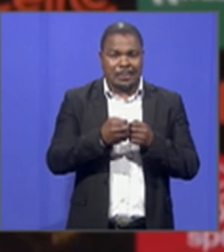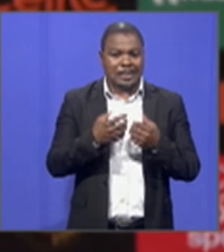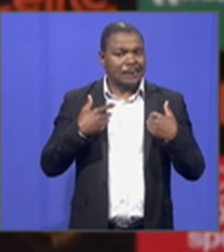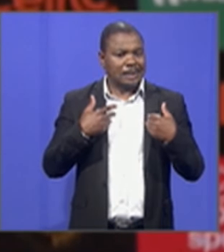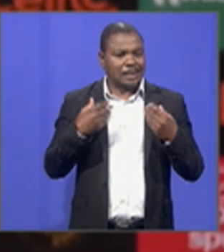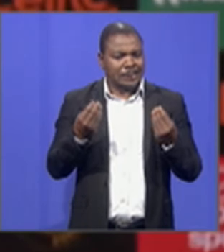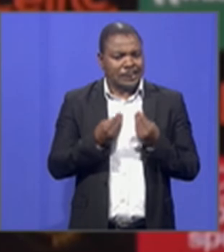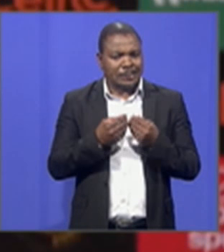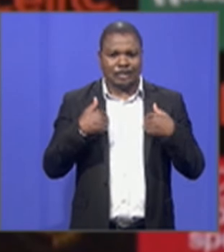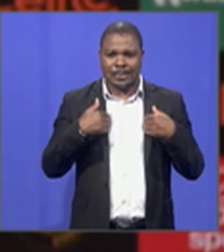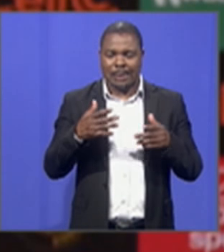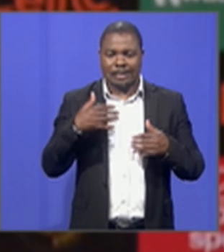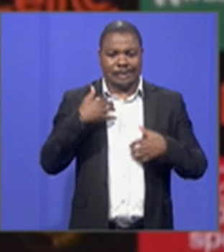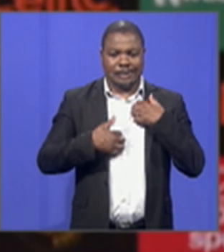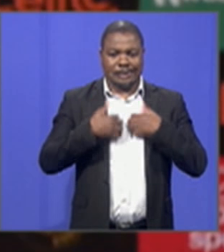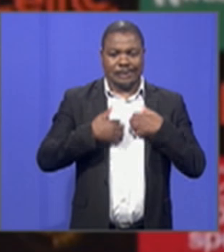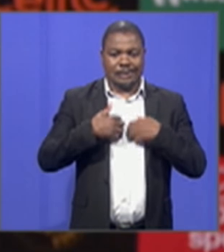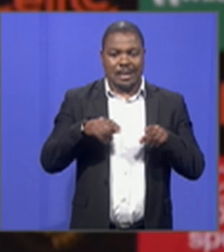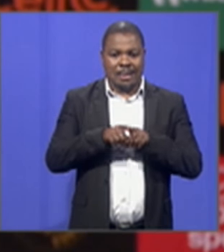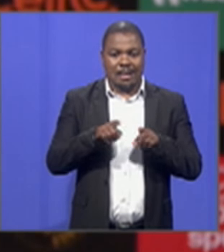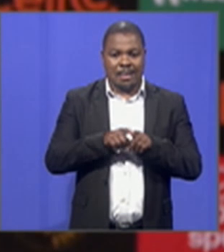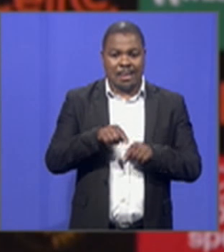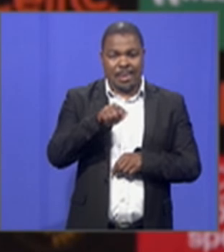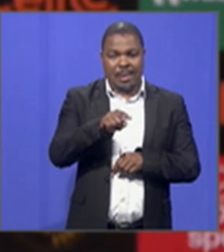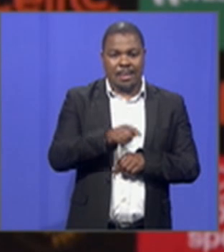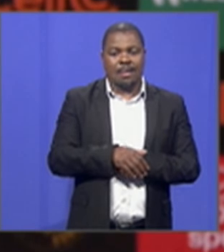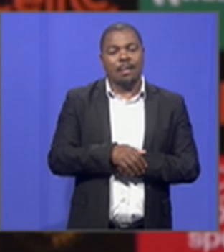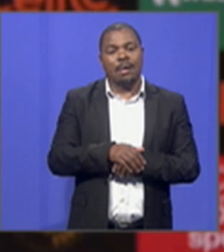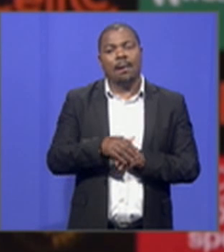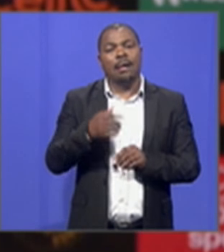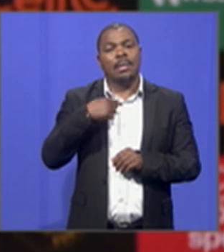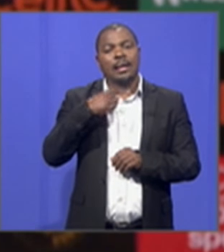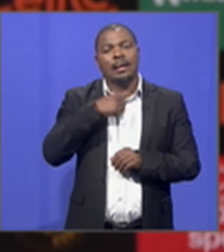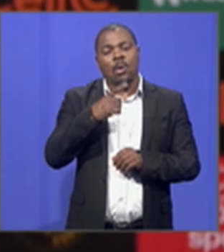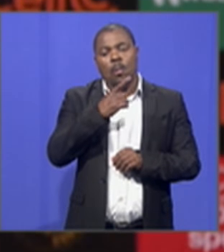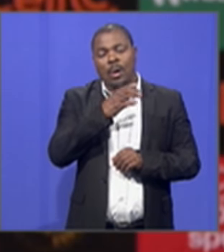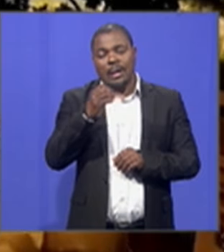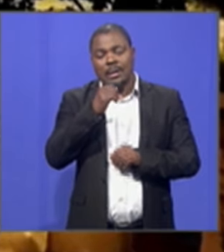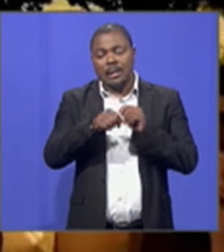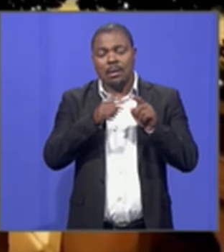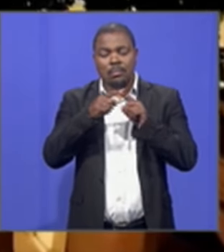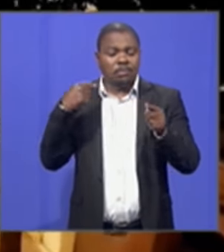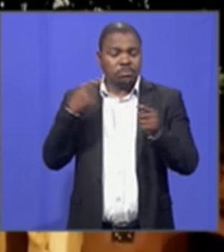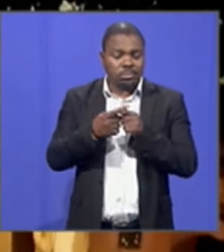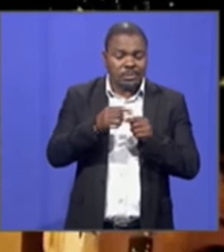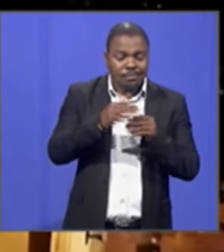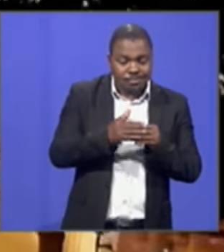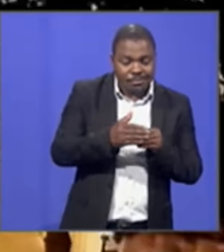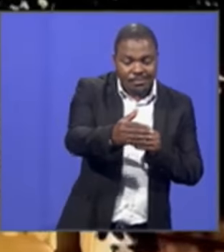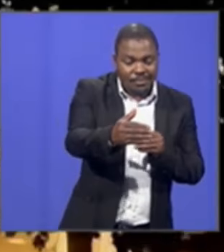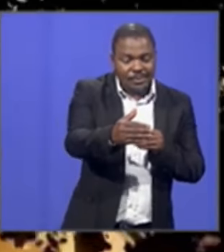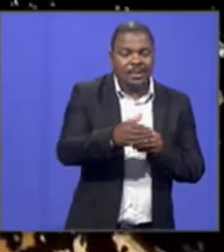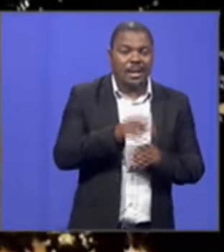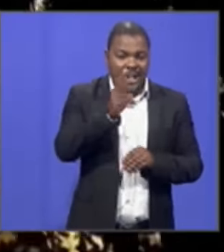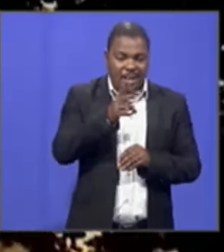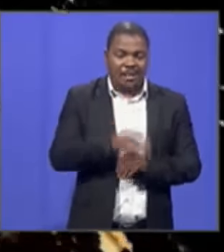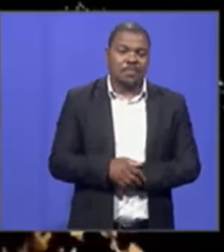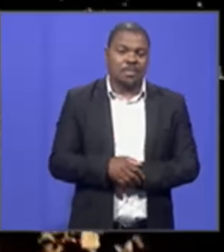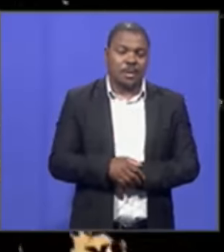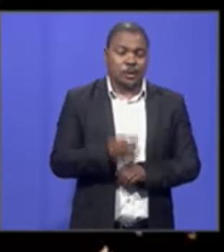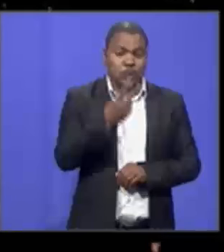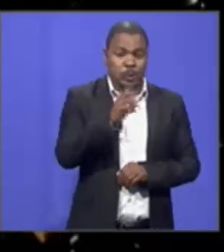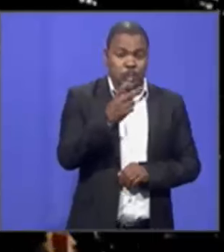exciting, being the beginning of the second century of the greatest human race. Leaders ore lebelo la